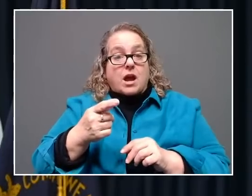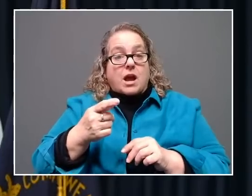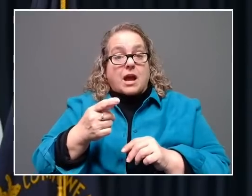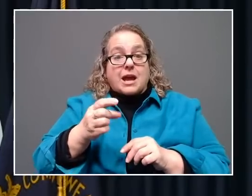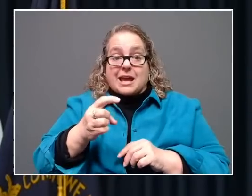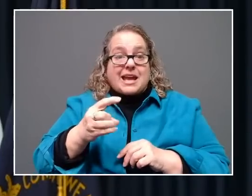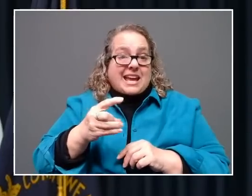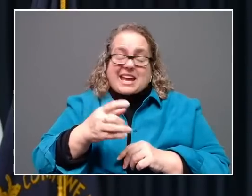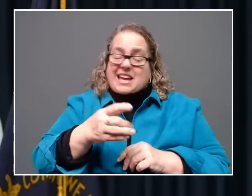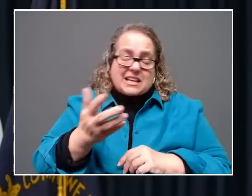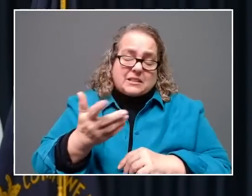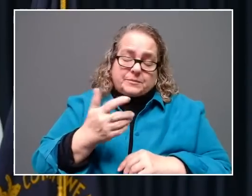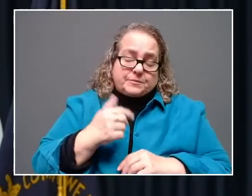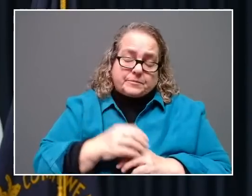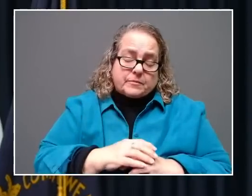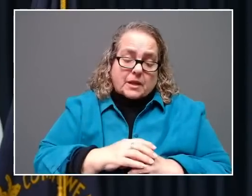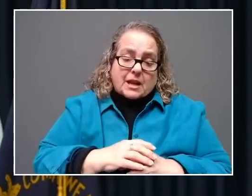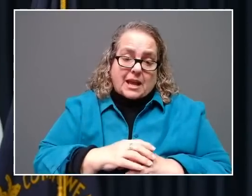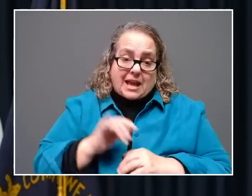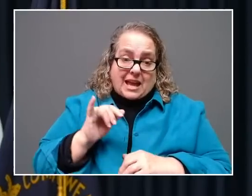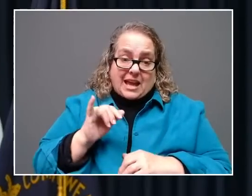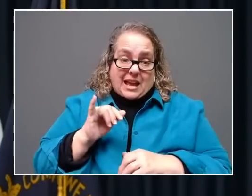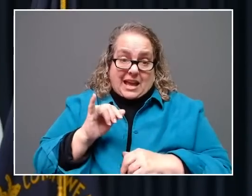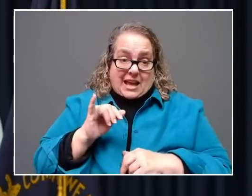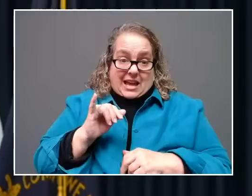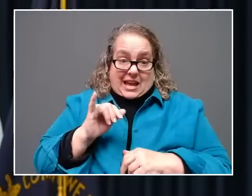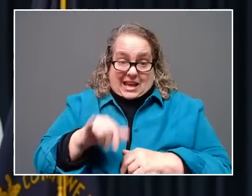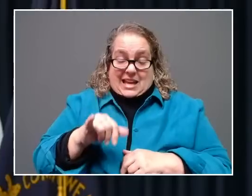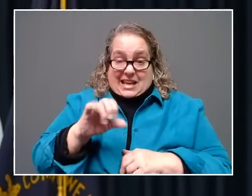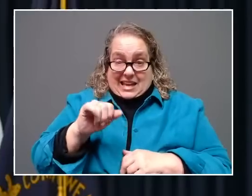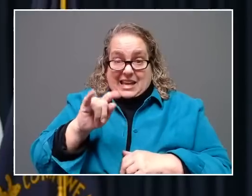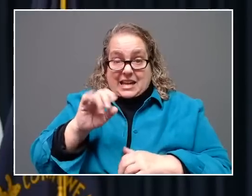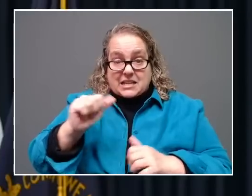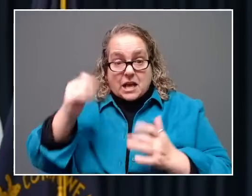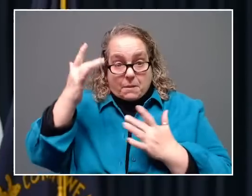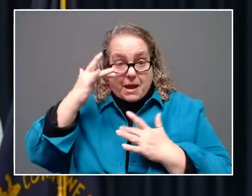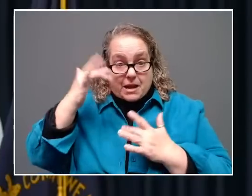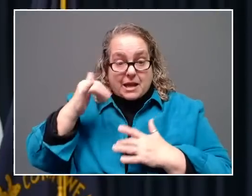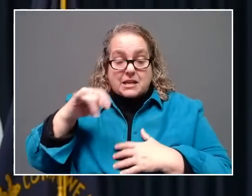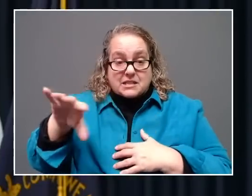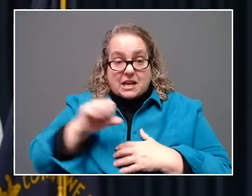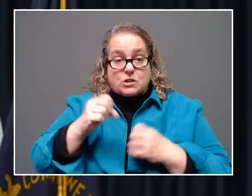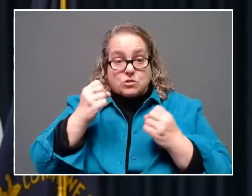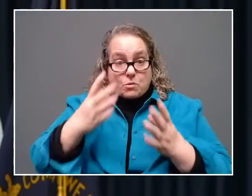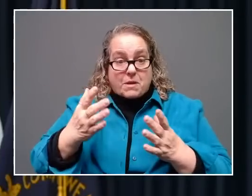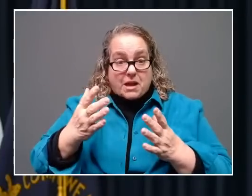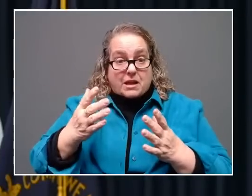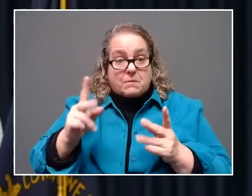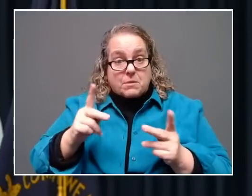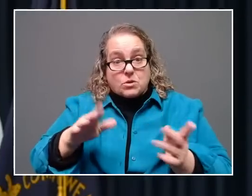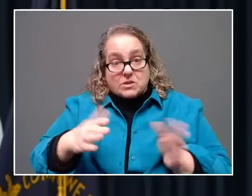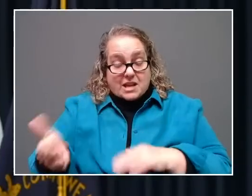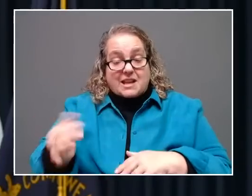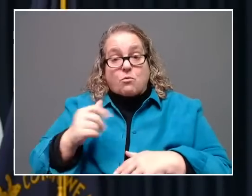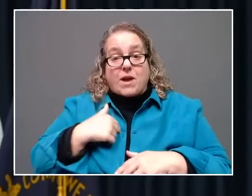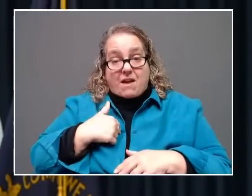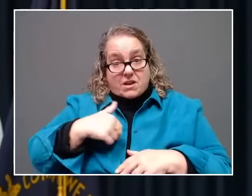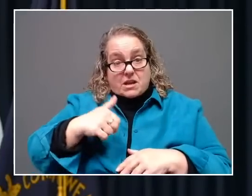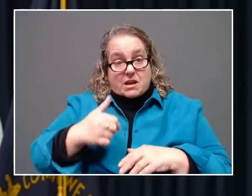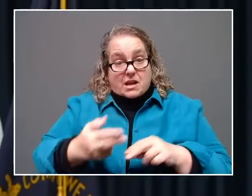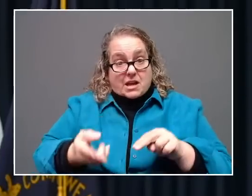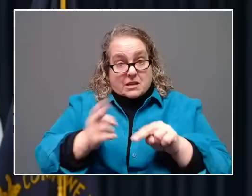is given that this is a pandemic and it's taken so many lives. If we have other peaks and other surges, I'll be right back